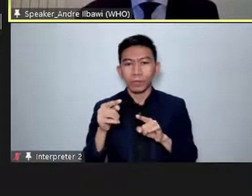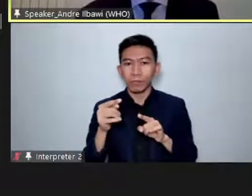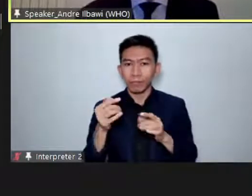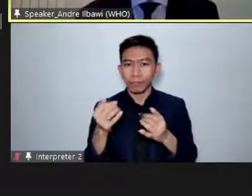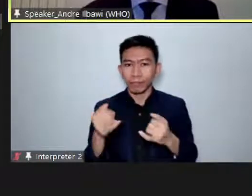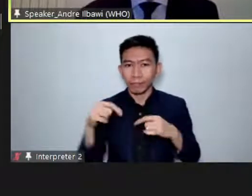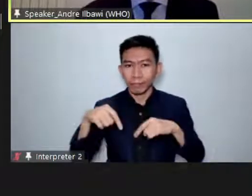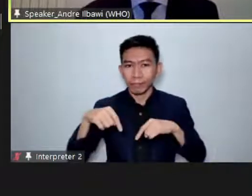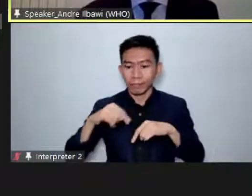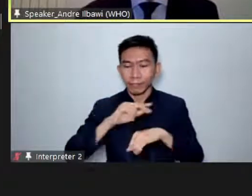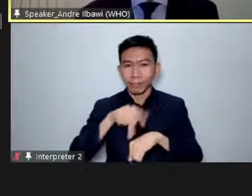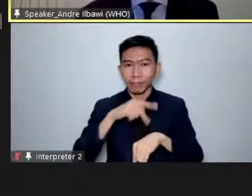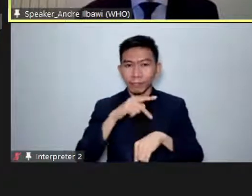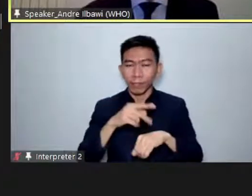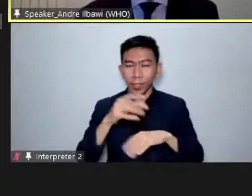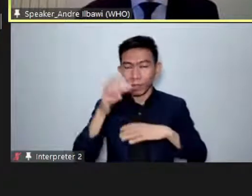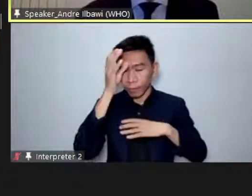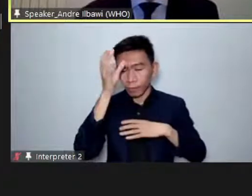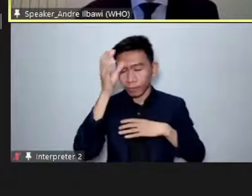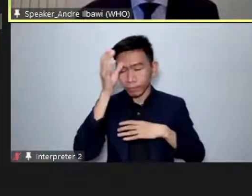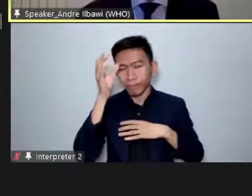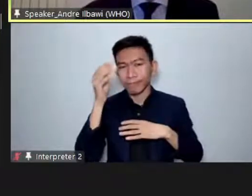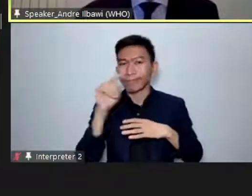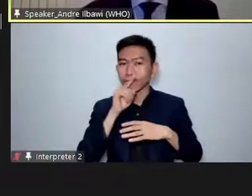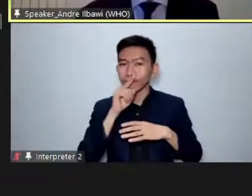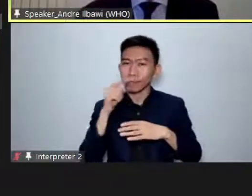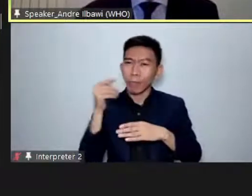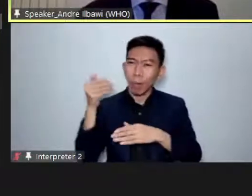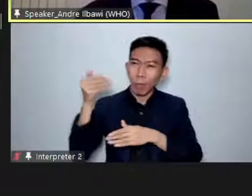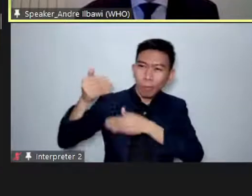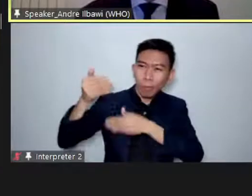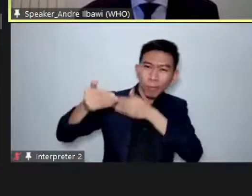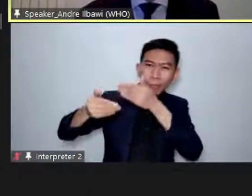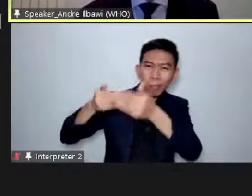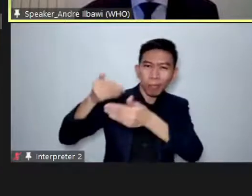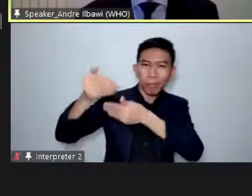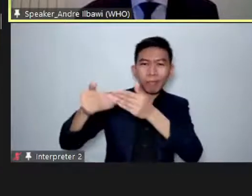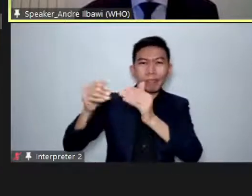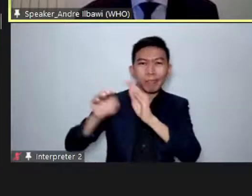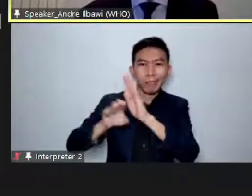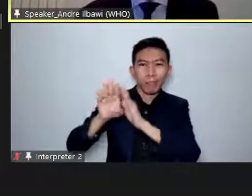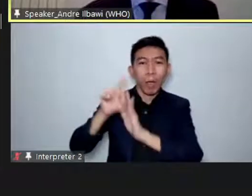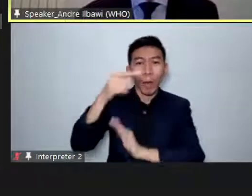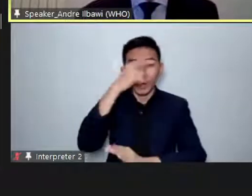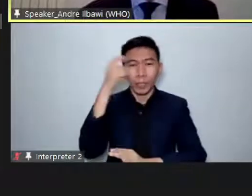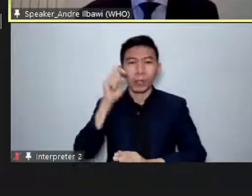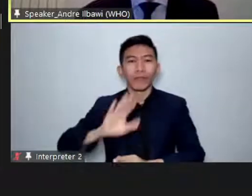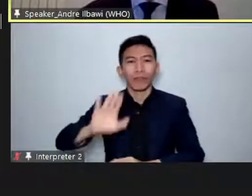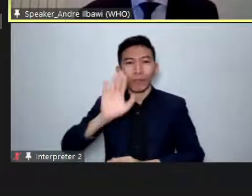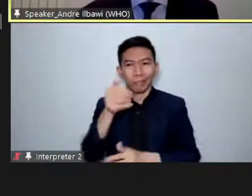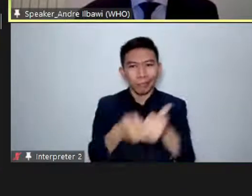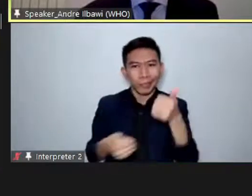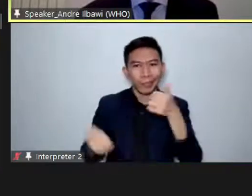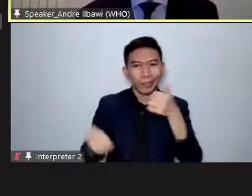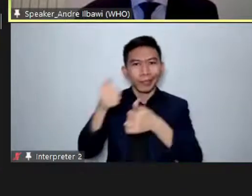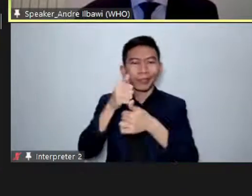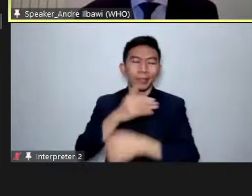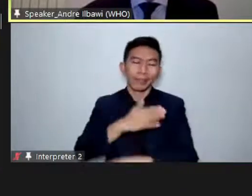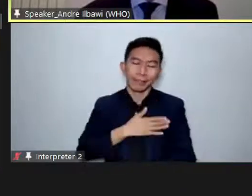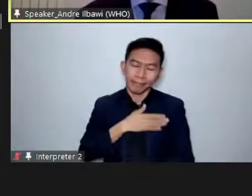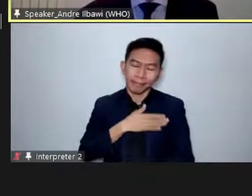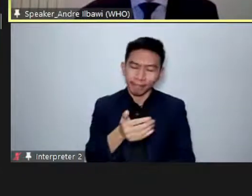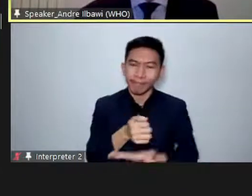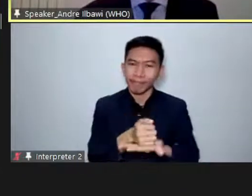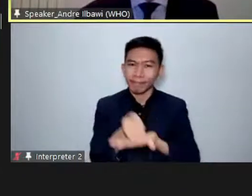where the cancer agenda is moving forward because of people, because of political will, and because of the tireless efforts that each of you has